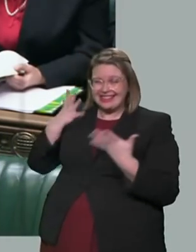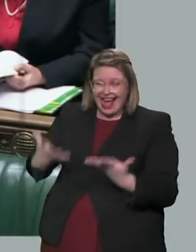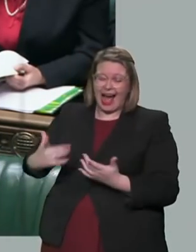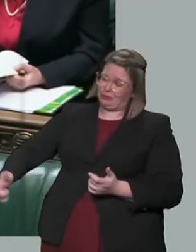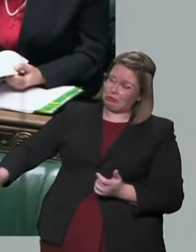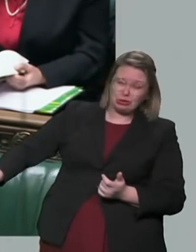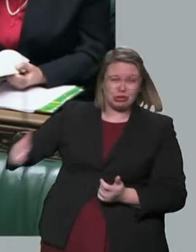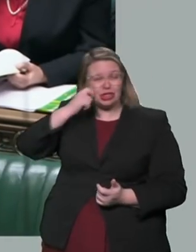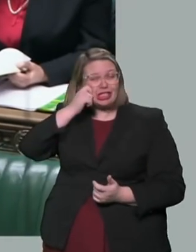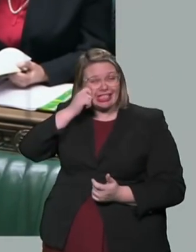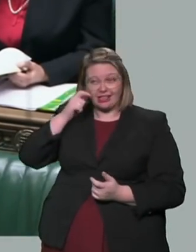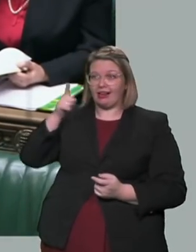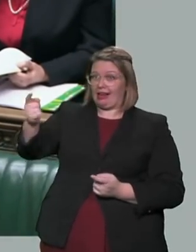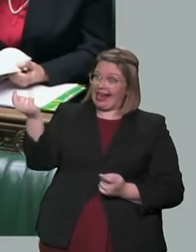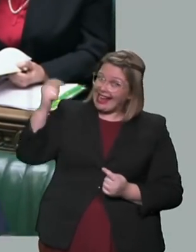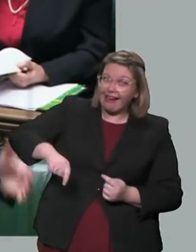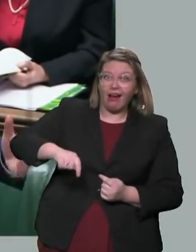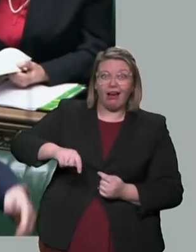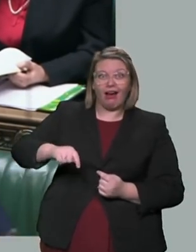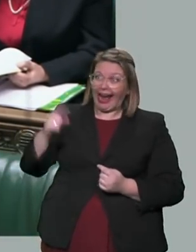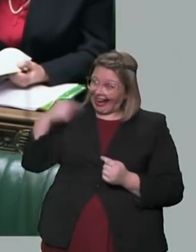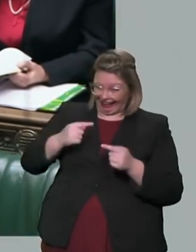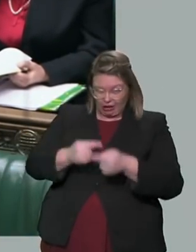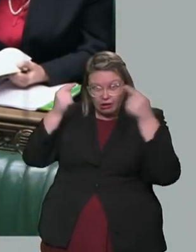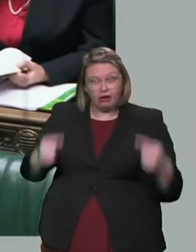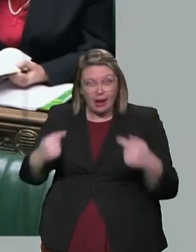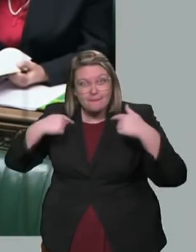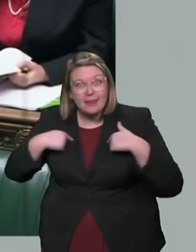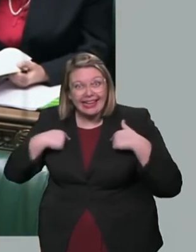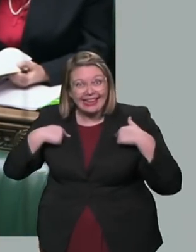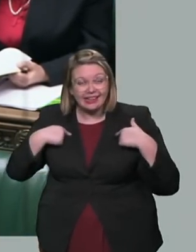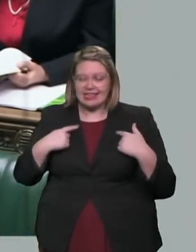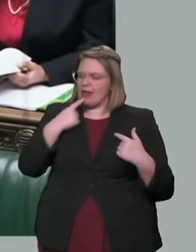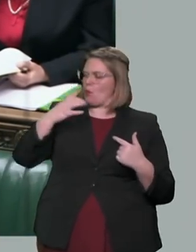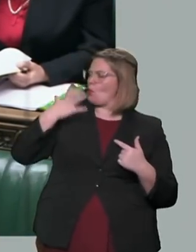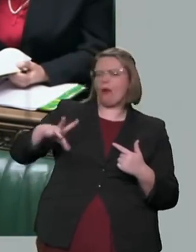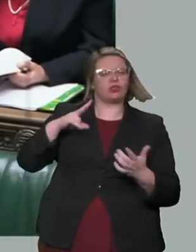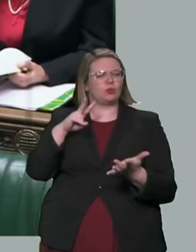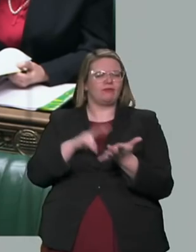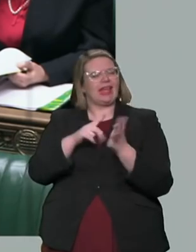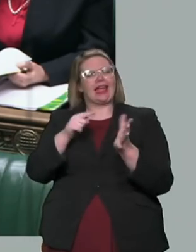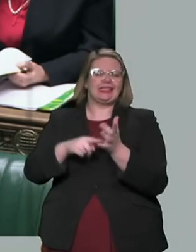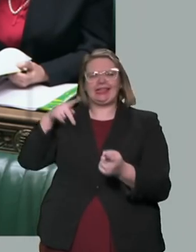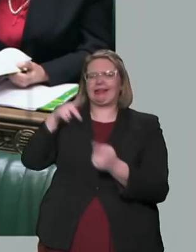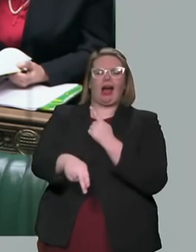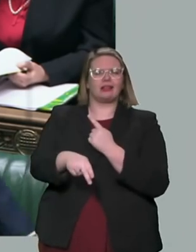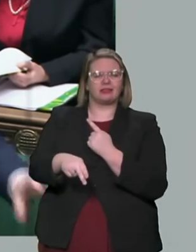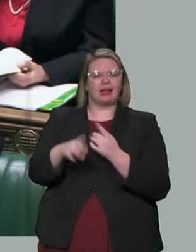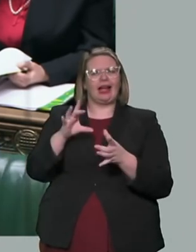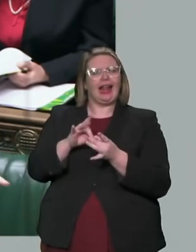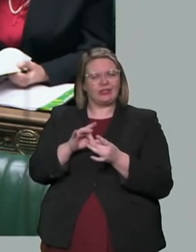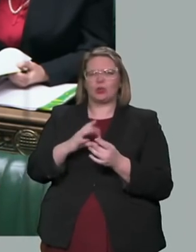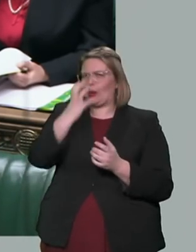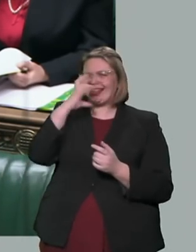cheek to come to this House of Commons and say that they want to cut VAT on fuel,